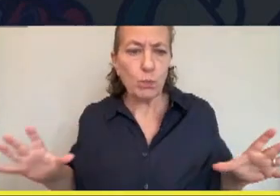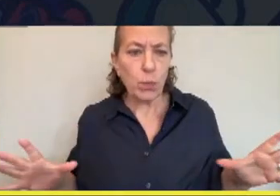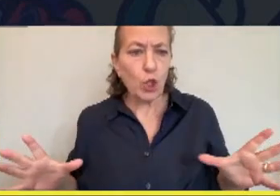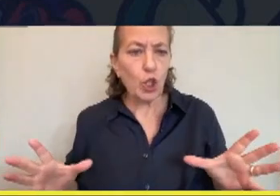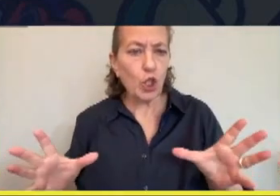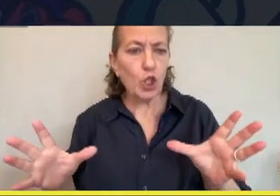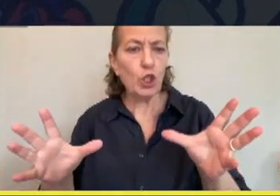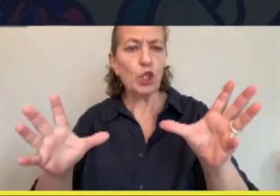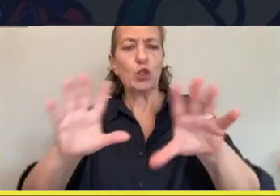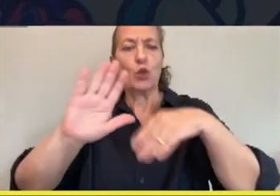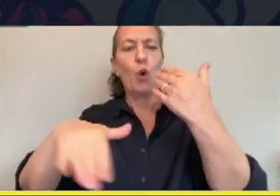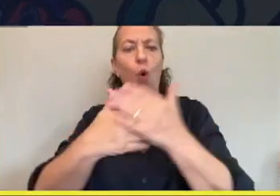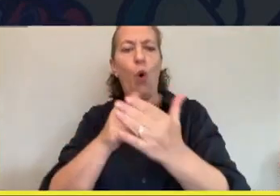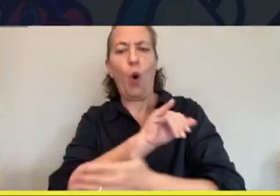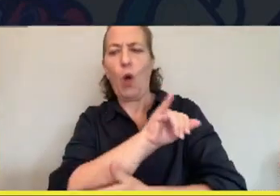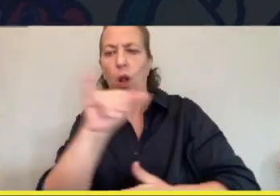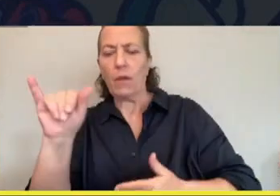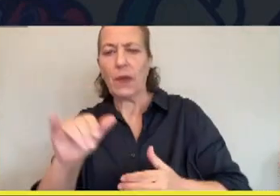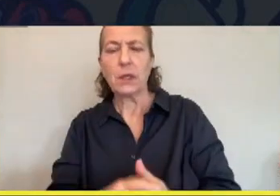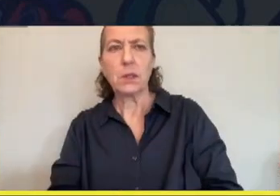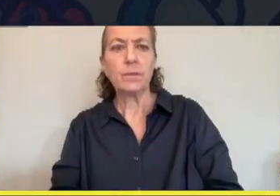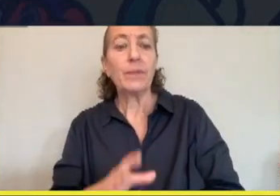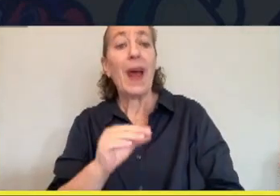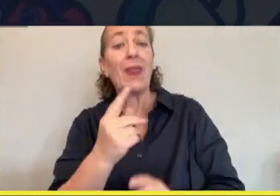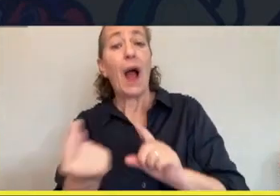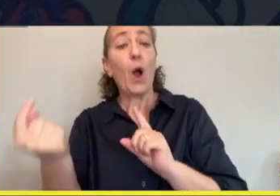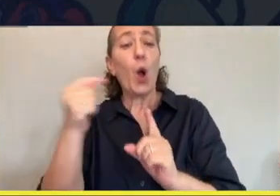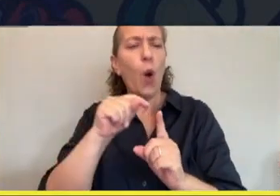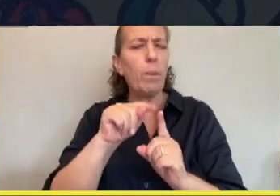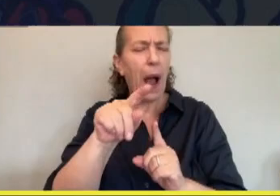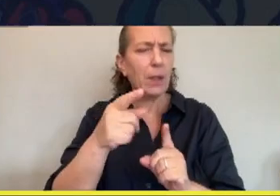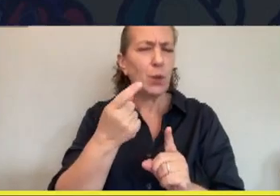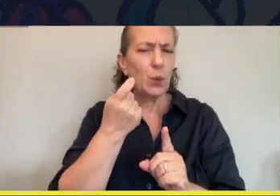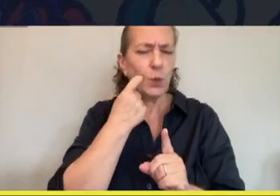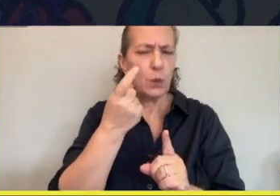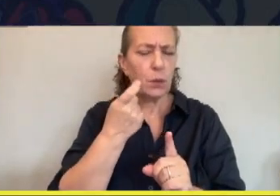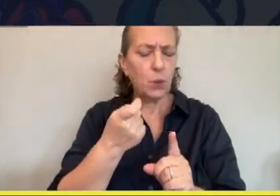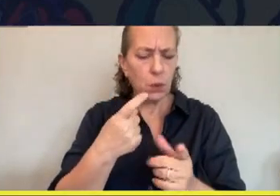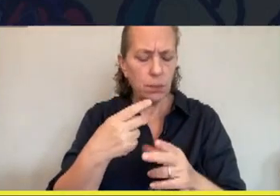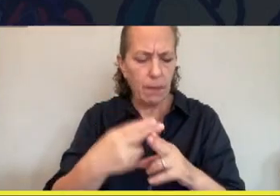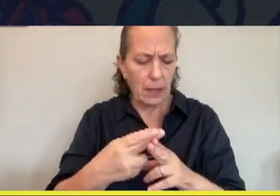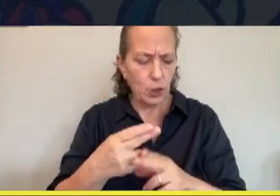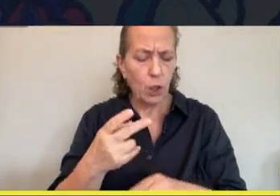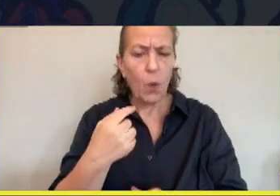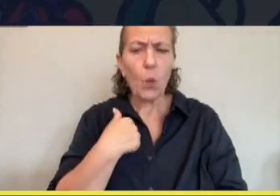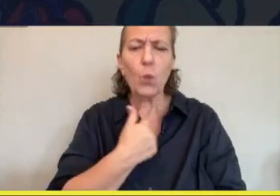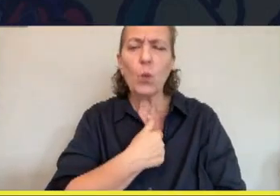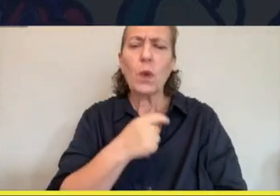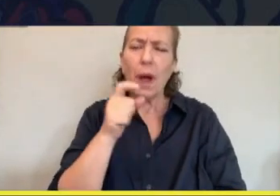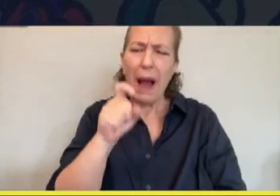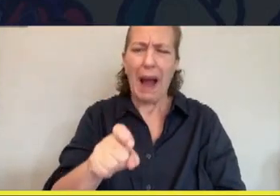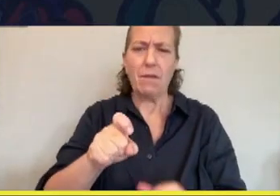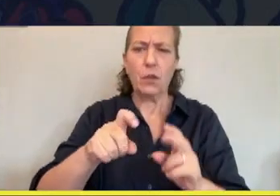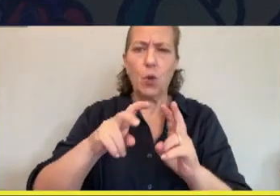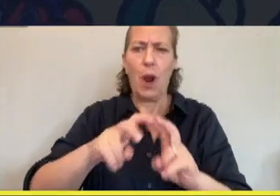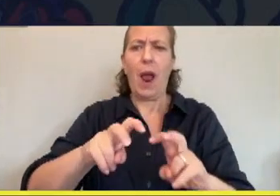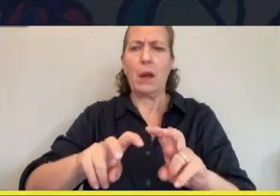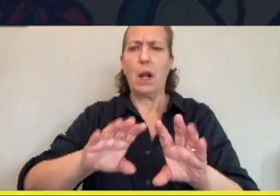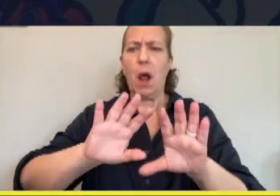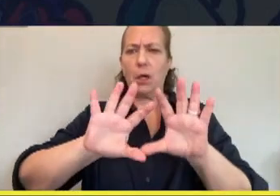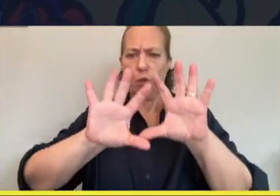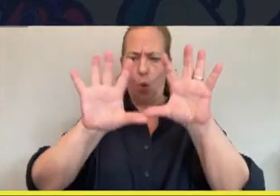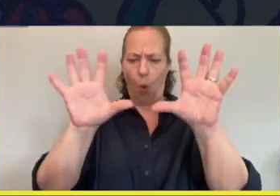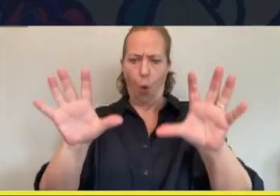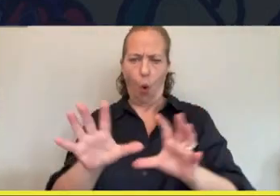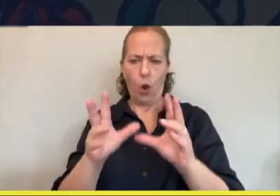that we're talking about. And going back to something that was also described too, we have to really analyze all of these issues from